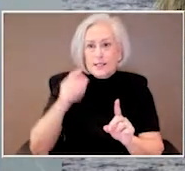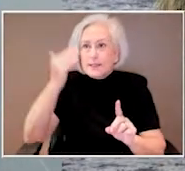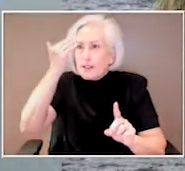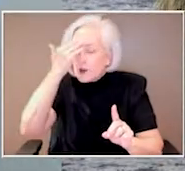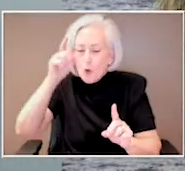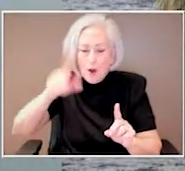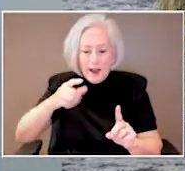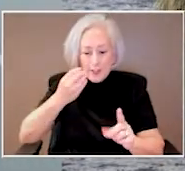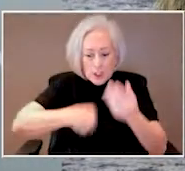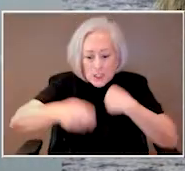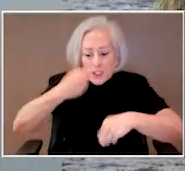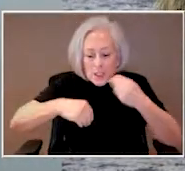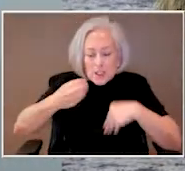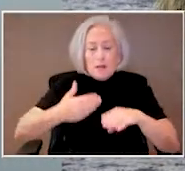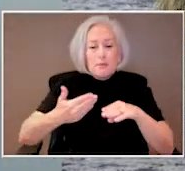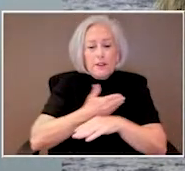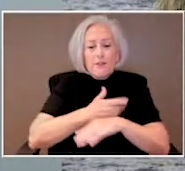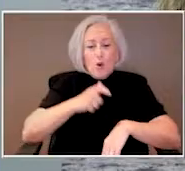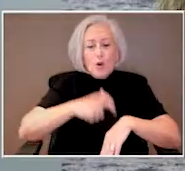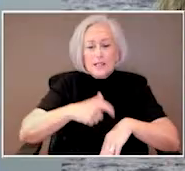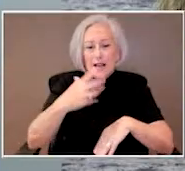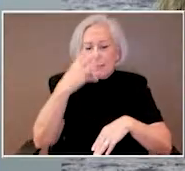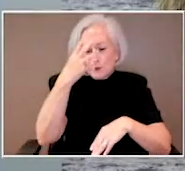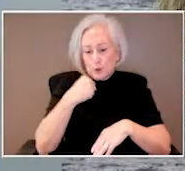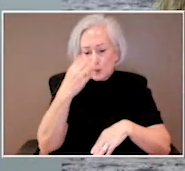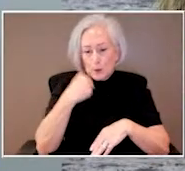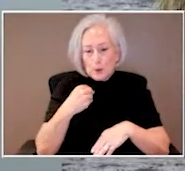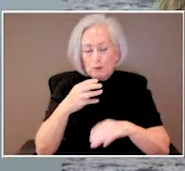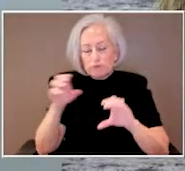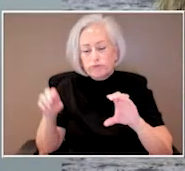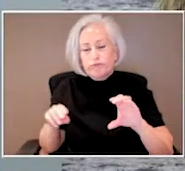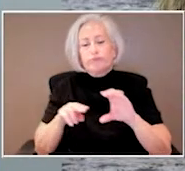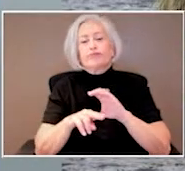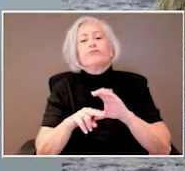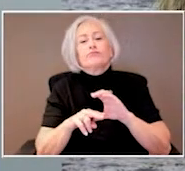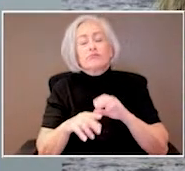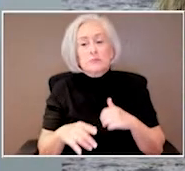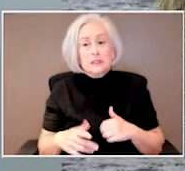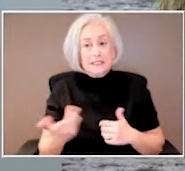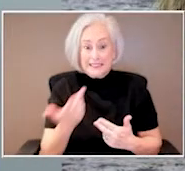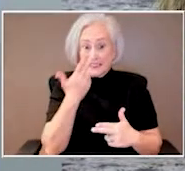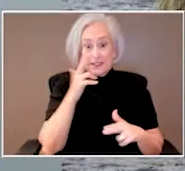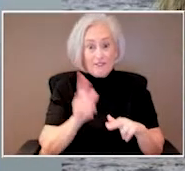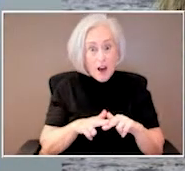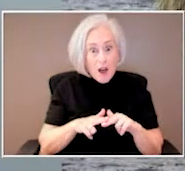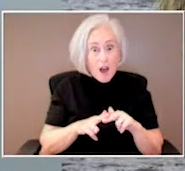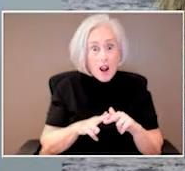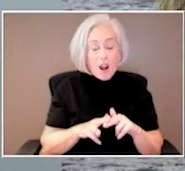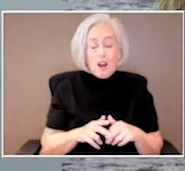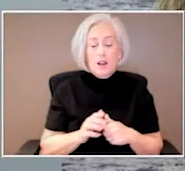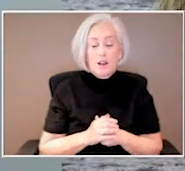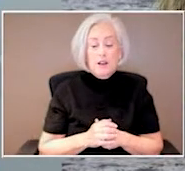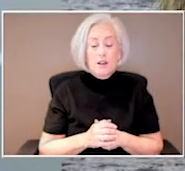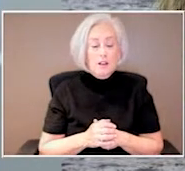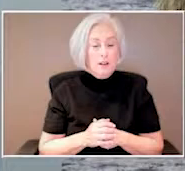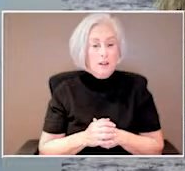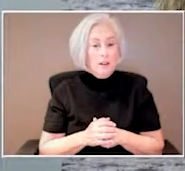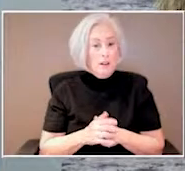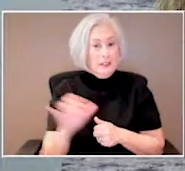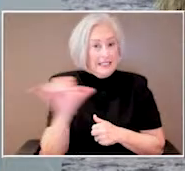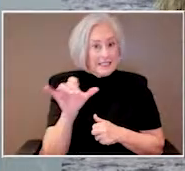before hibernation. So it is fun, and it's almost to a point just like a college football